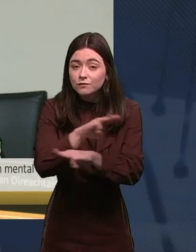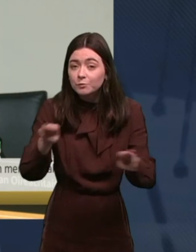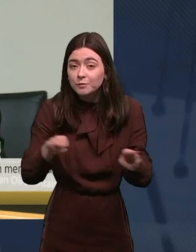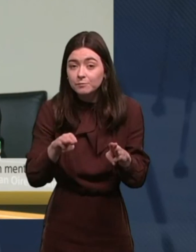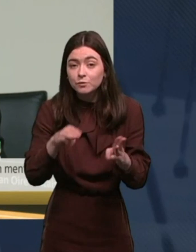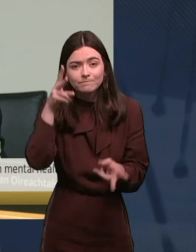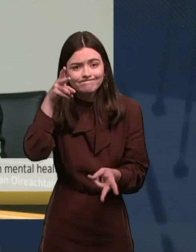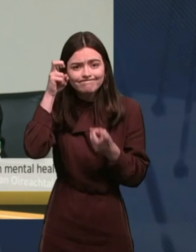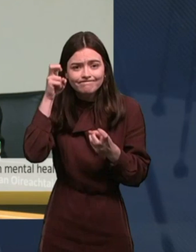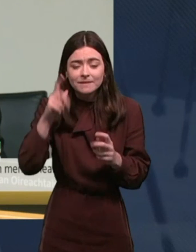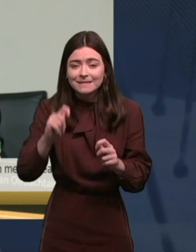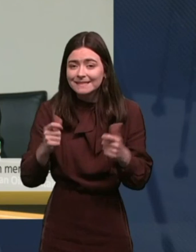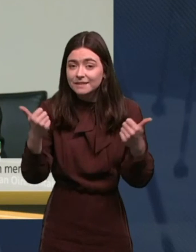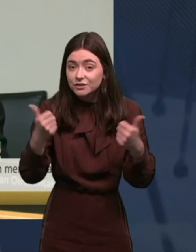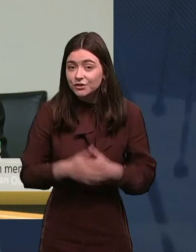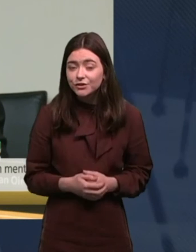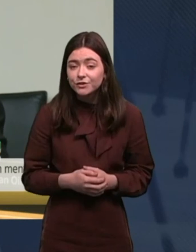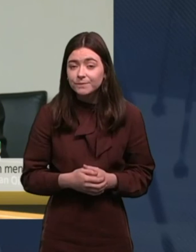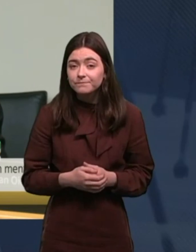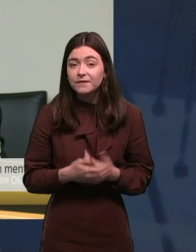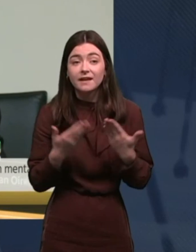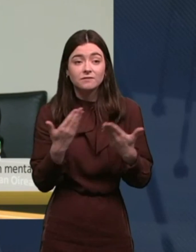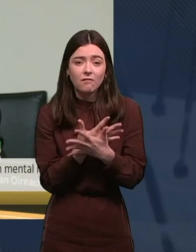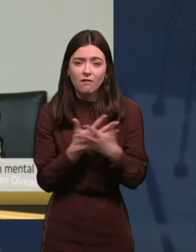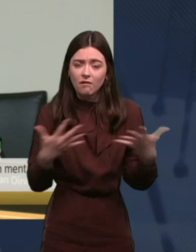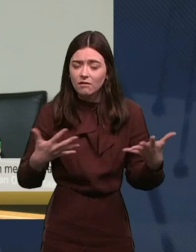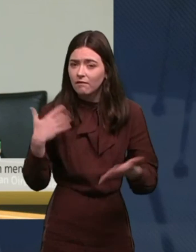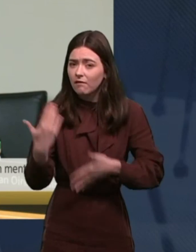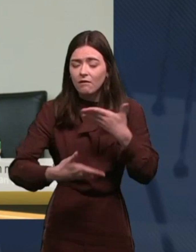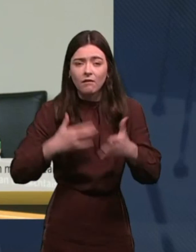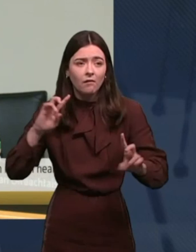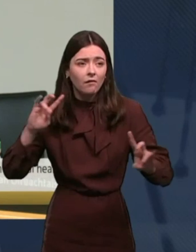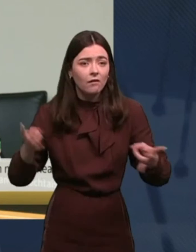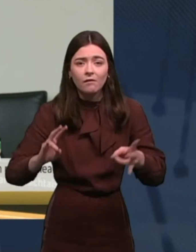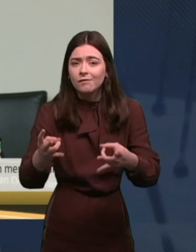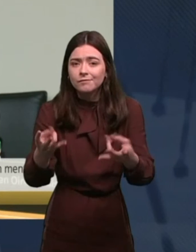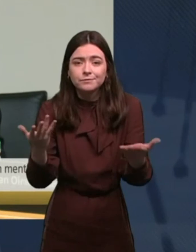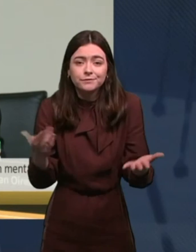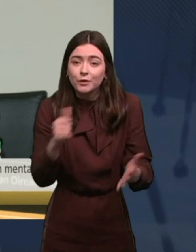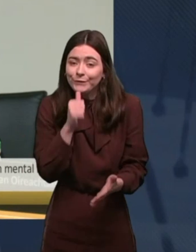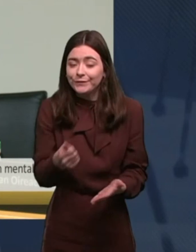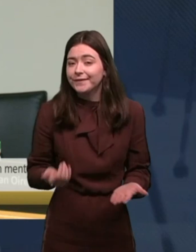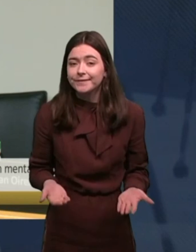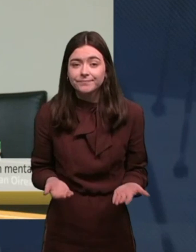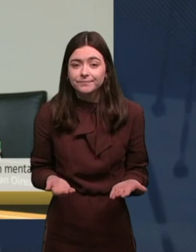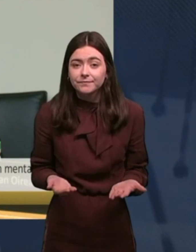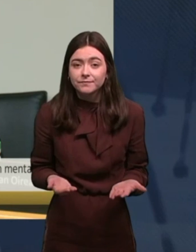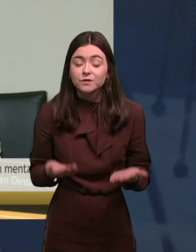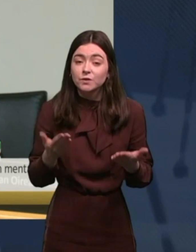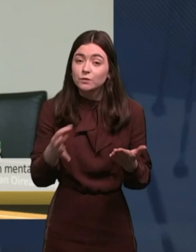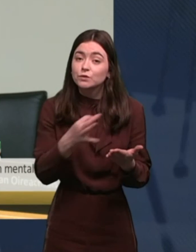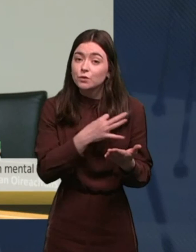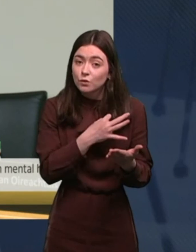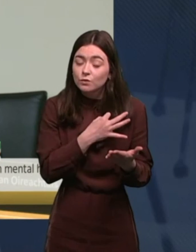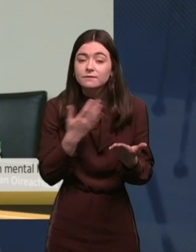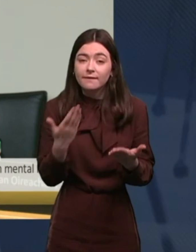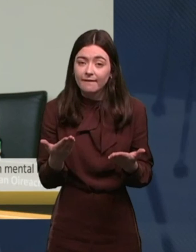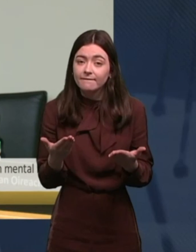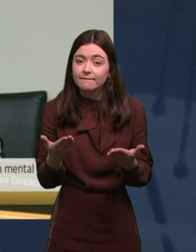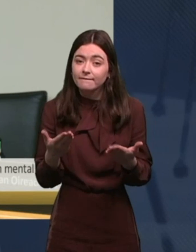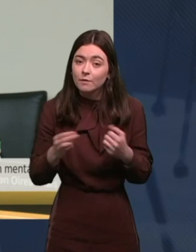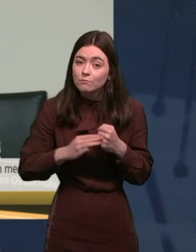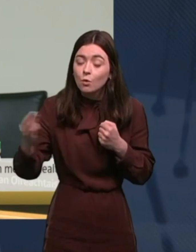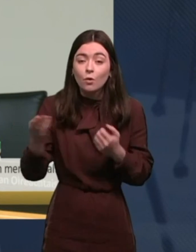more easily, and all of that rush, it turned out, was for nothing. So it's good to have kind of a